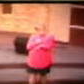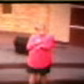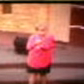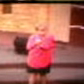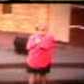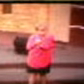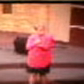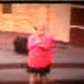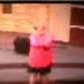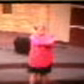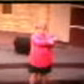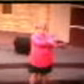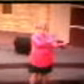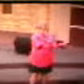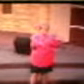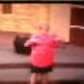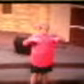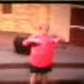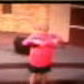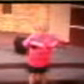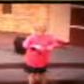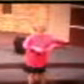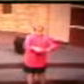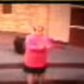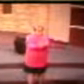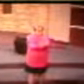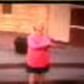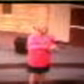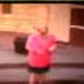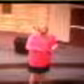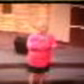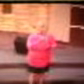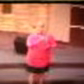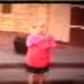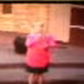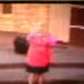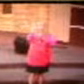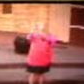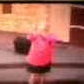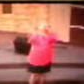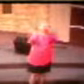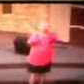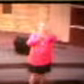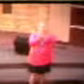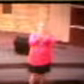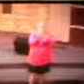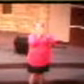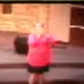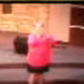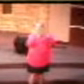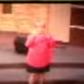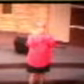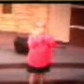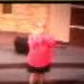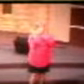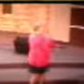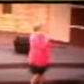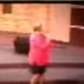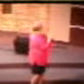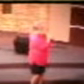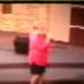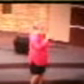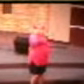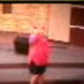You gather here and raise your voices and praise and cast your eyes on this cross that's behind me